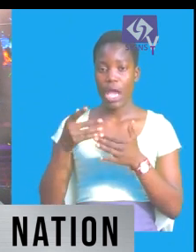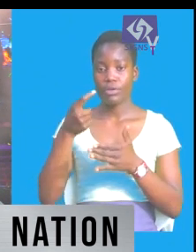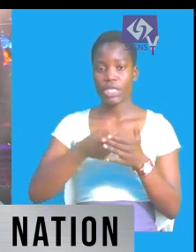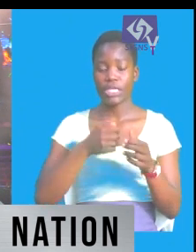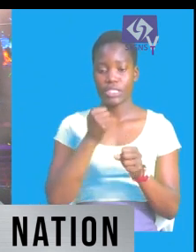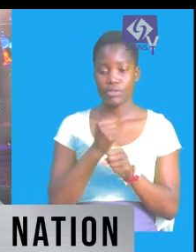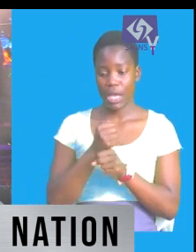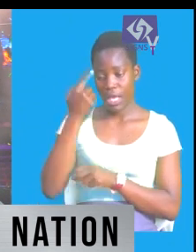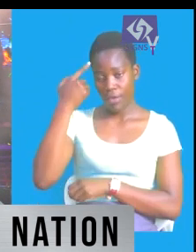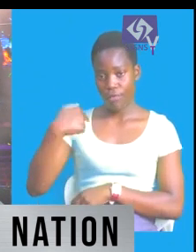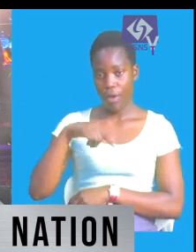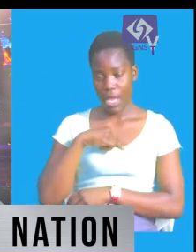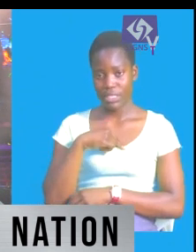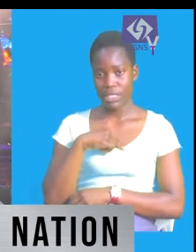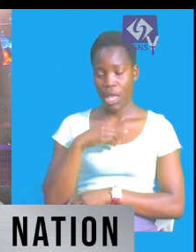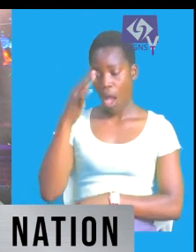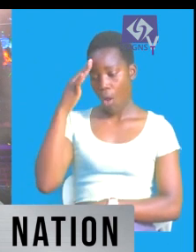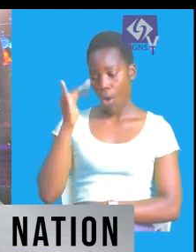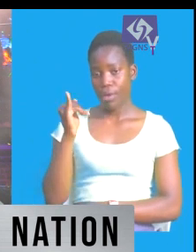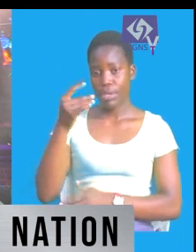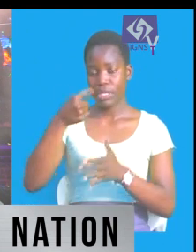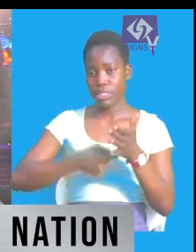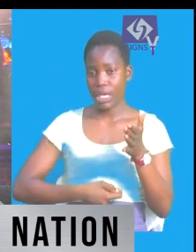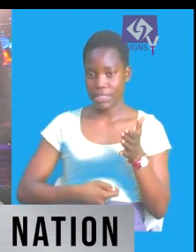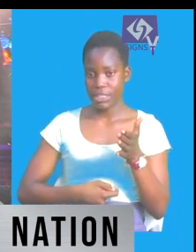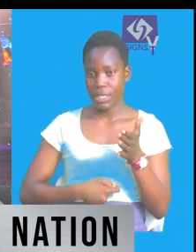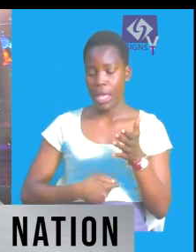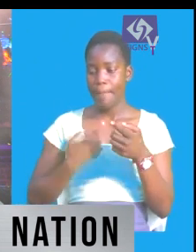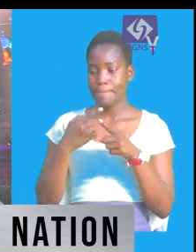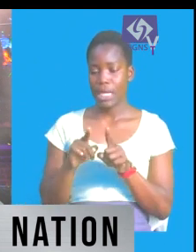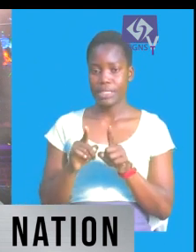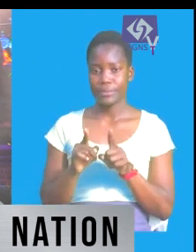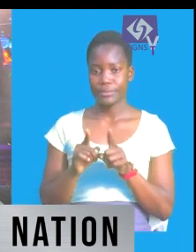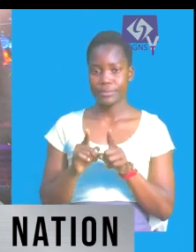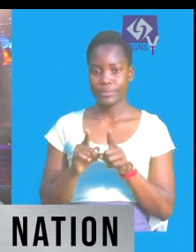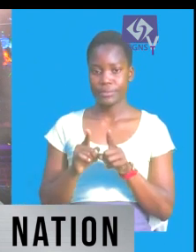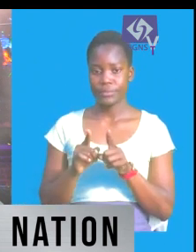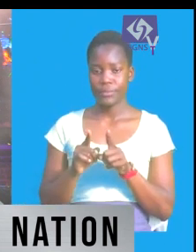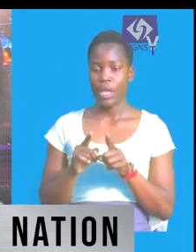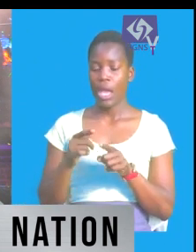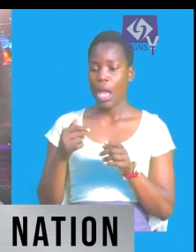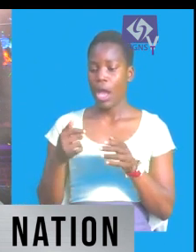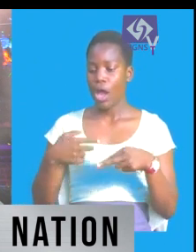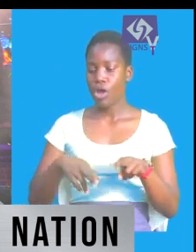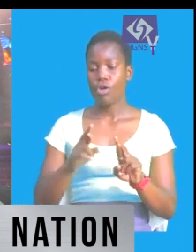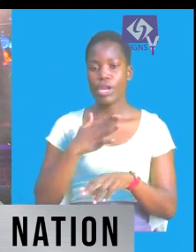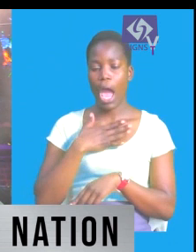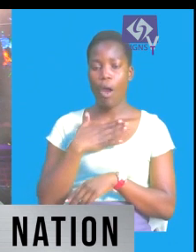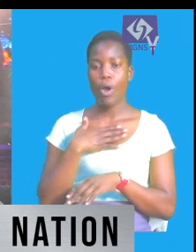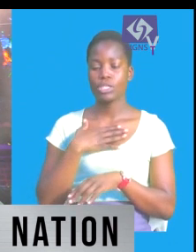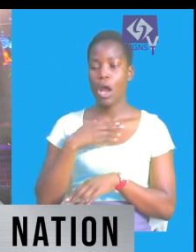working for us. Well, why would I be taxed and barabara iko na potholes